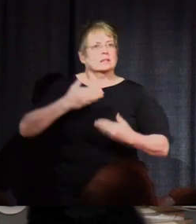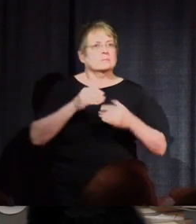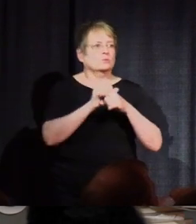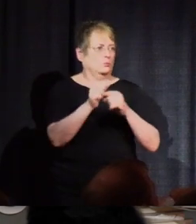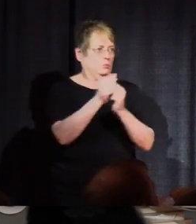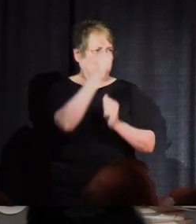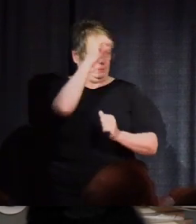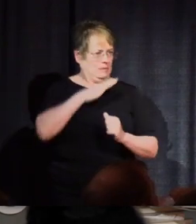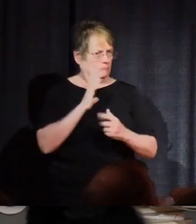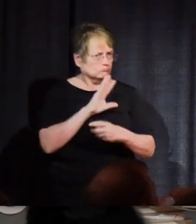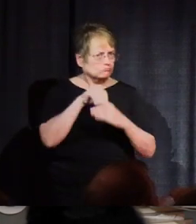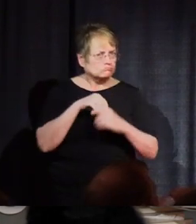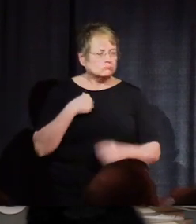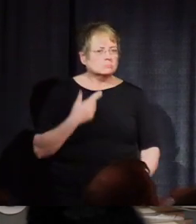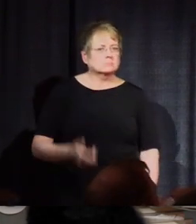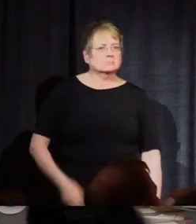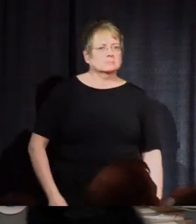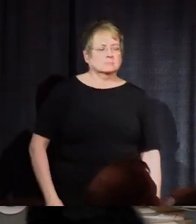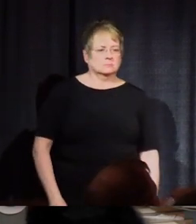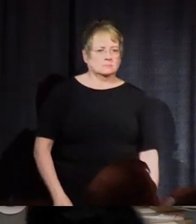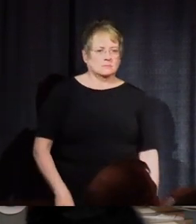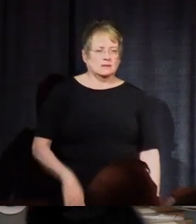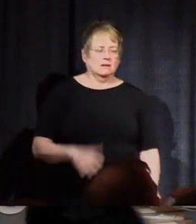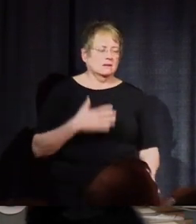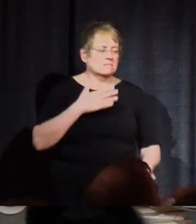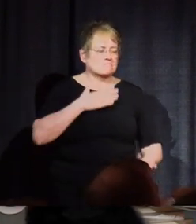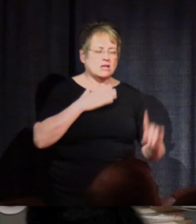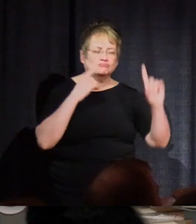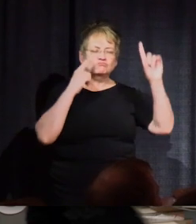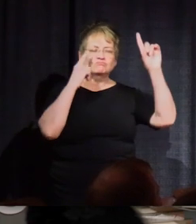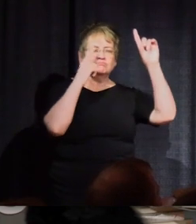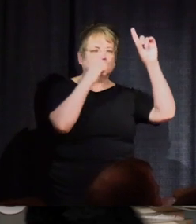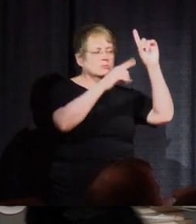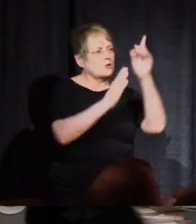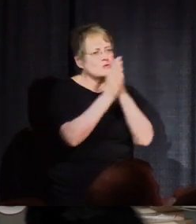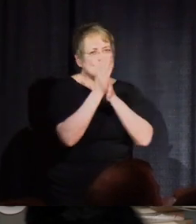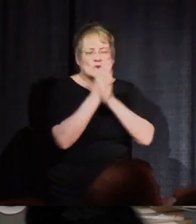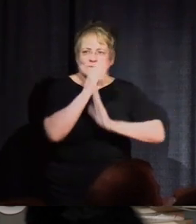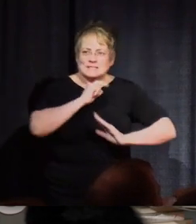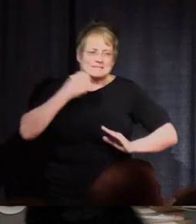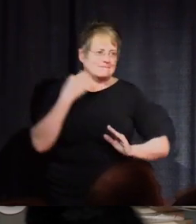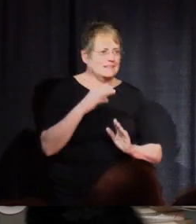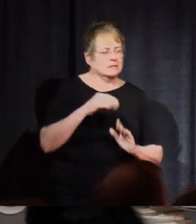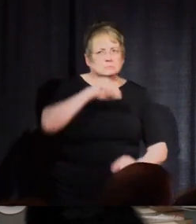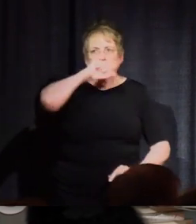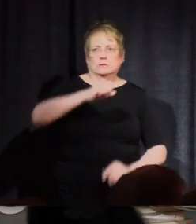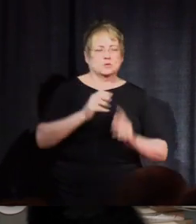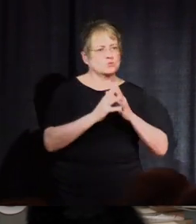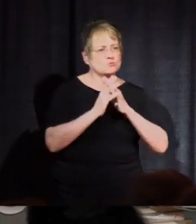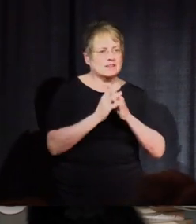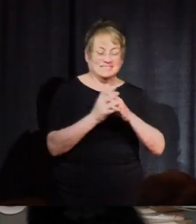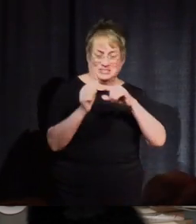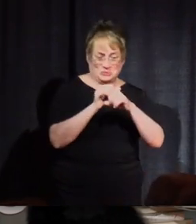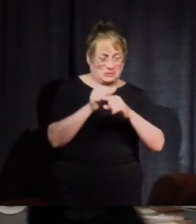the men's programs it was a dream come true for a driven 19 year old who was in love with wrestling